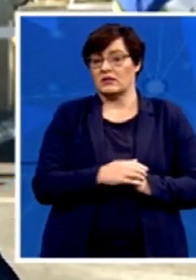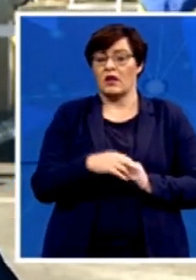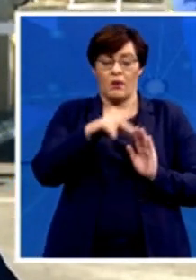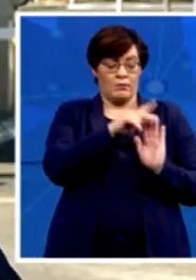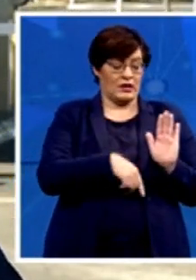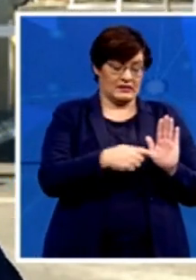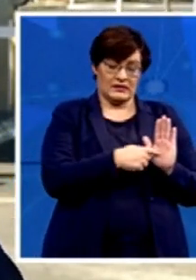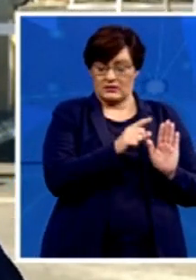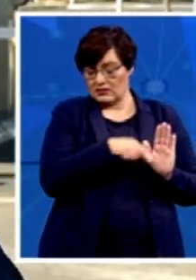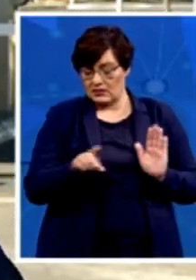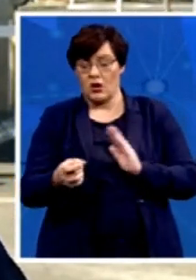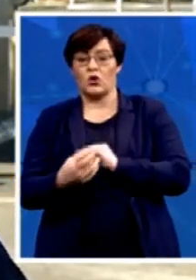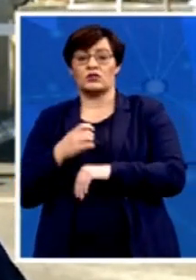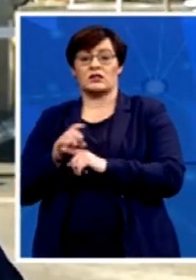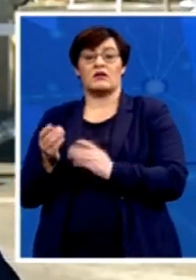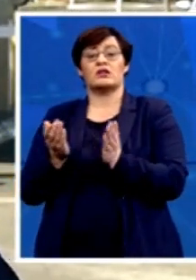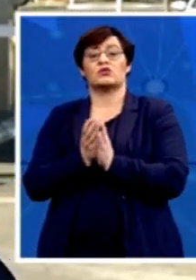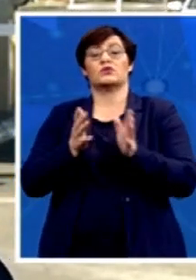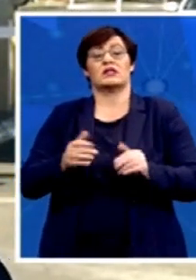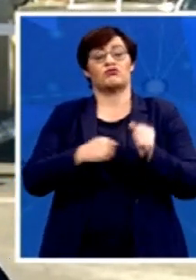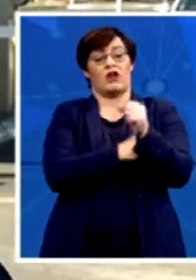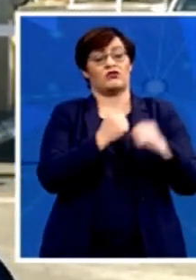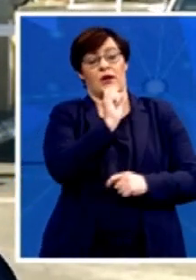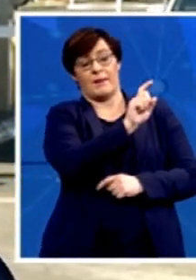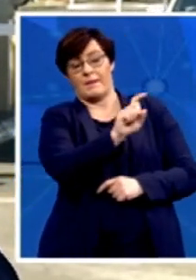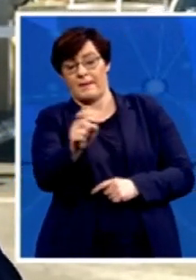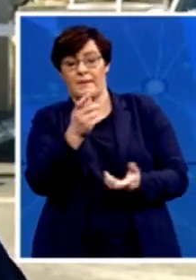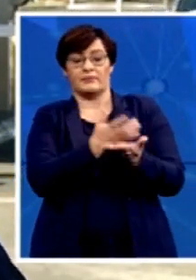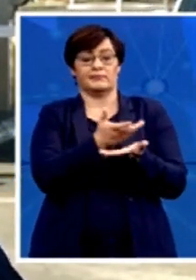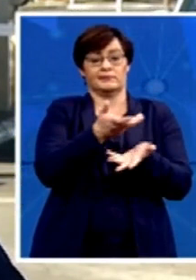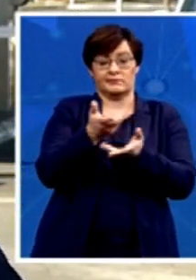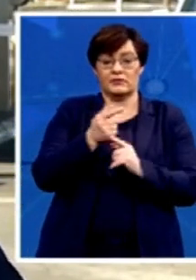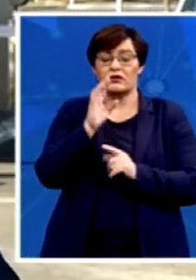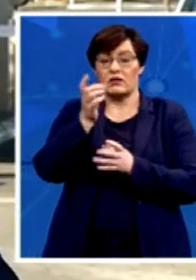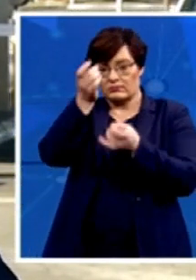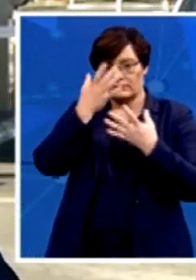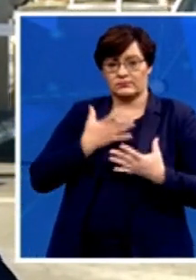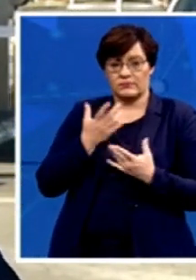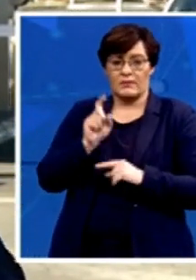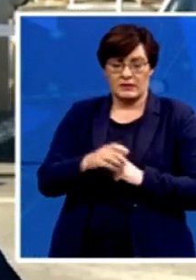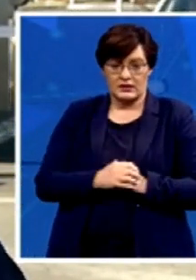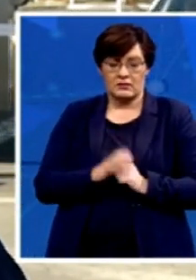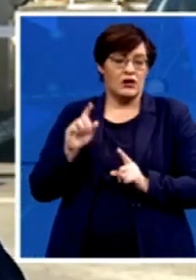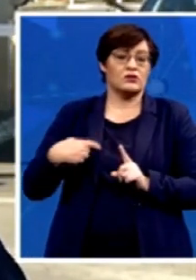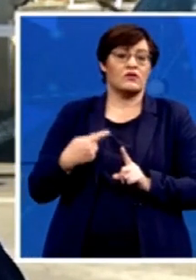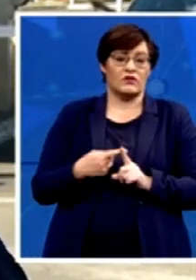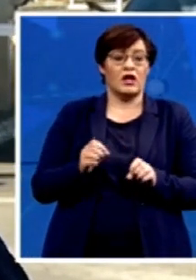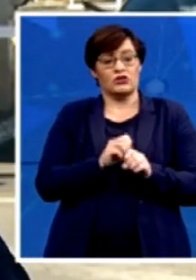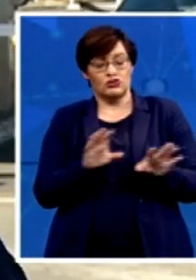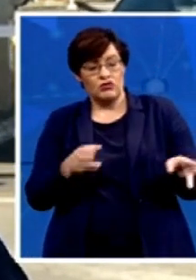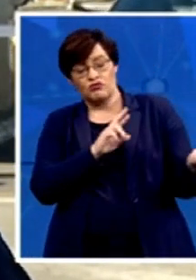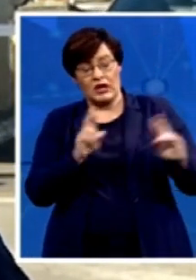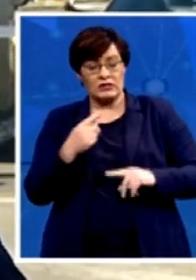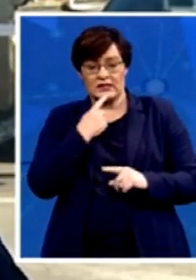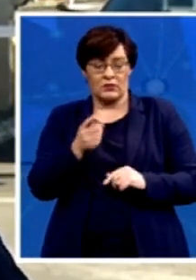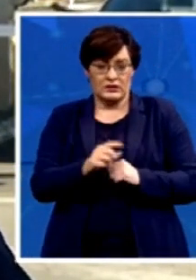student structures and of course to get inputs and reaction from students. But of course, up to so far we've got a general reaction from students, and students feel like